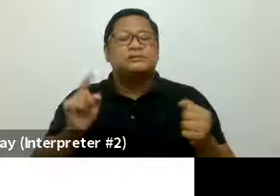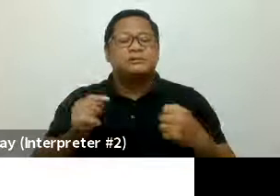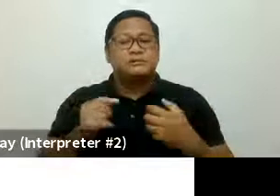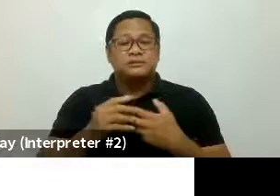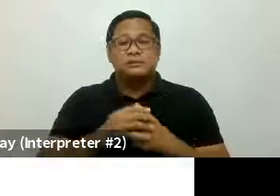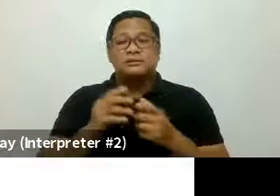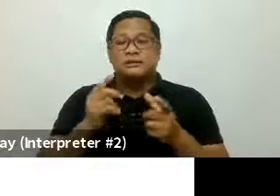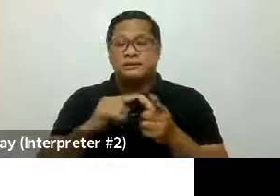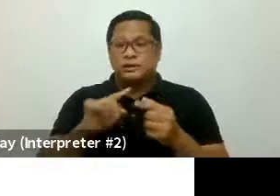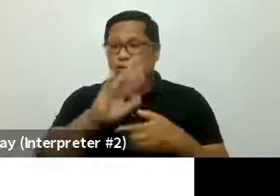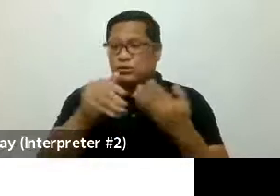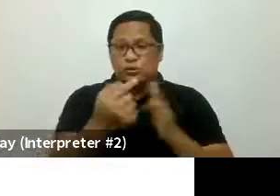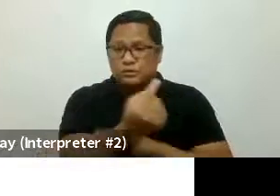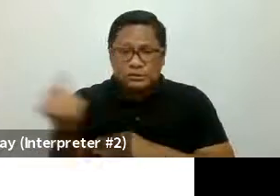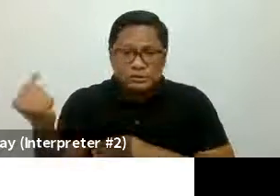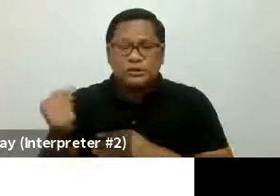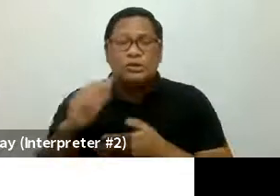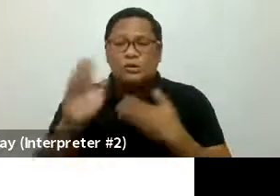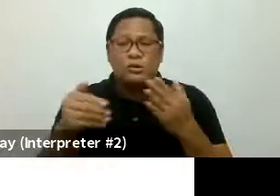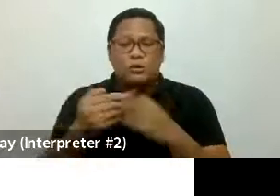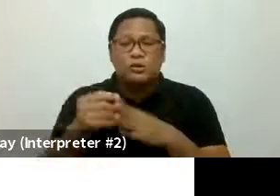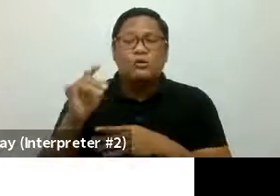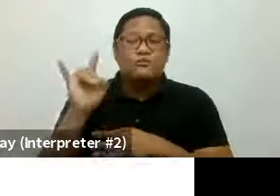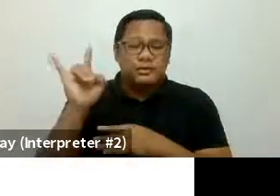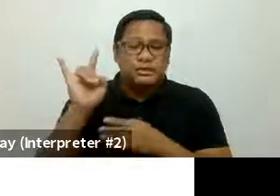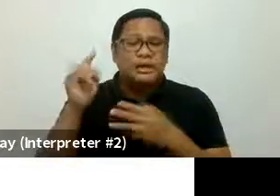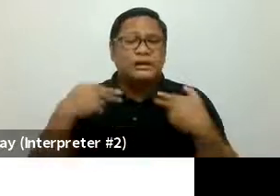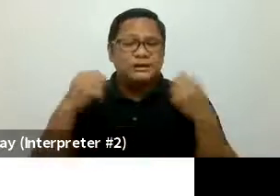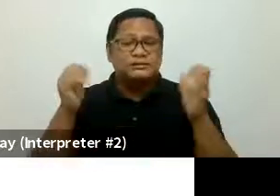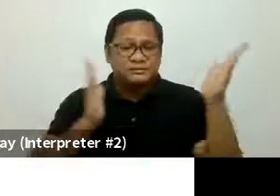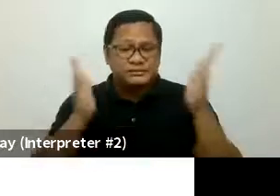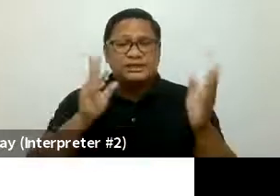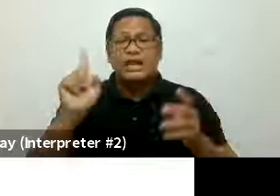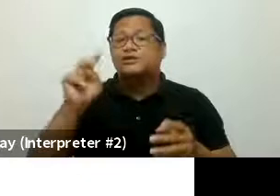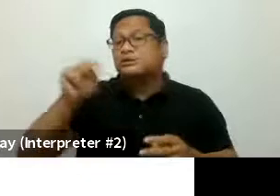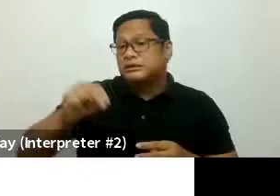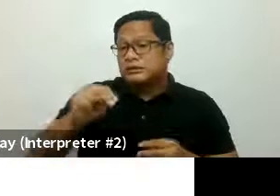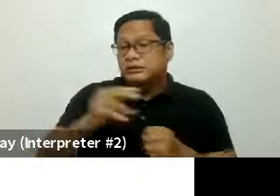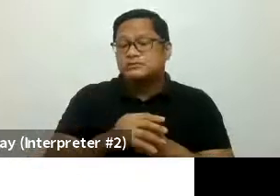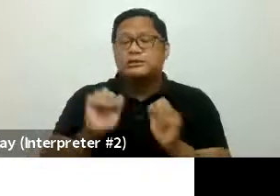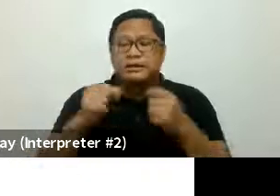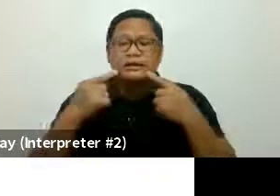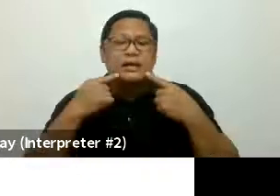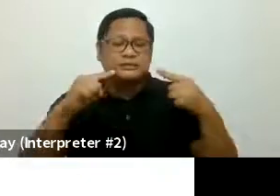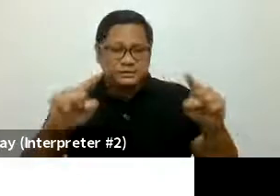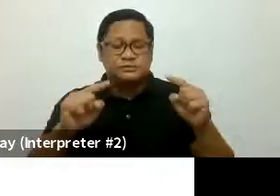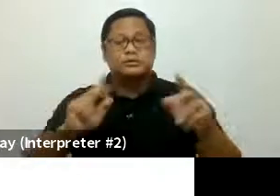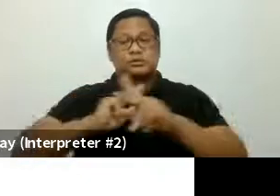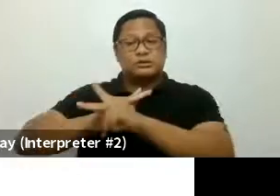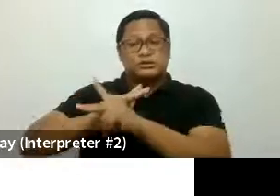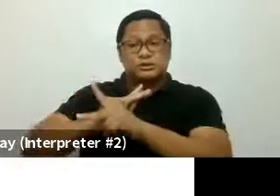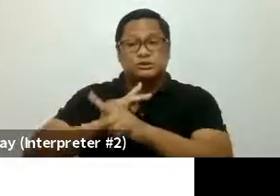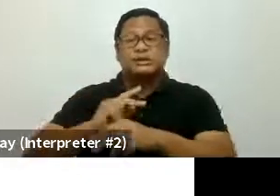cover everyone, all needed health services, and that's a nice word, needed, so that you could achieve financial protection. So within the